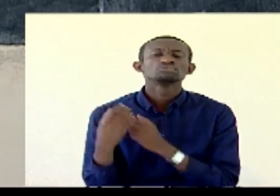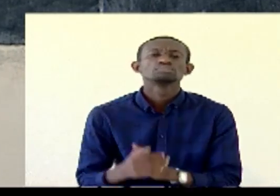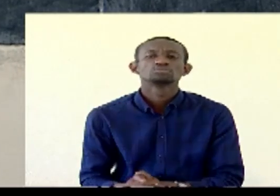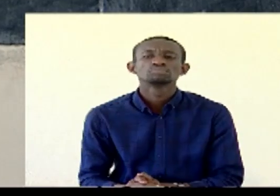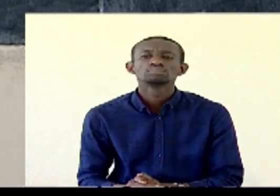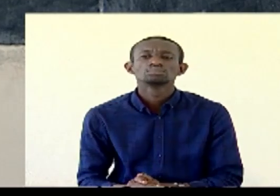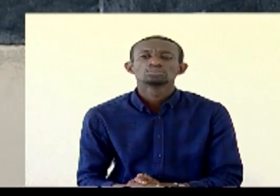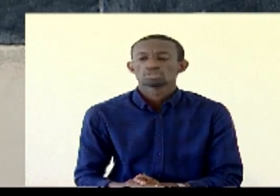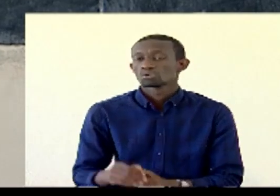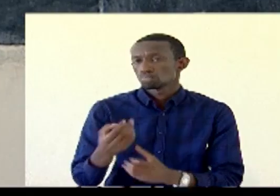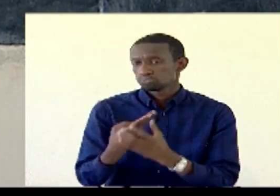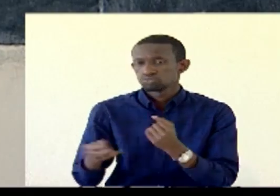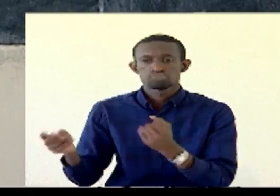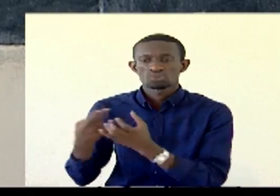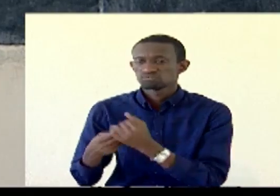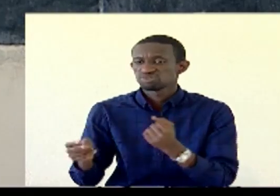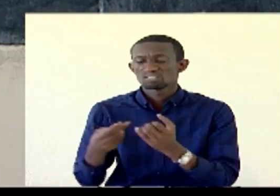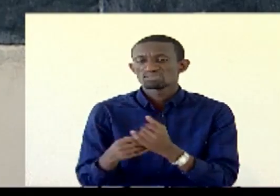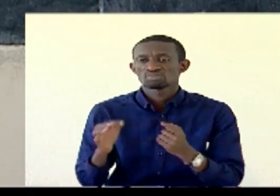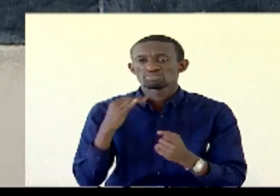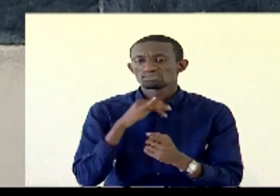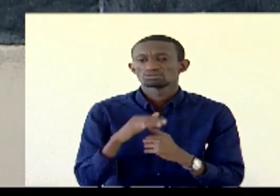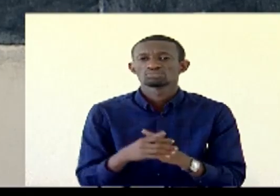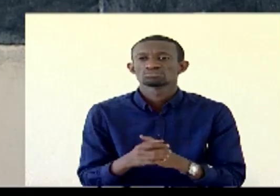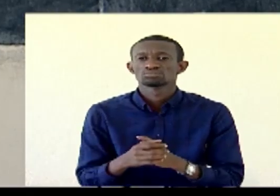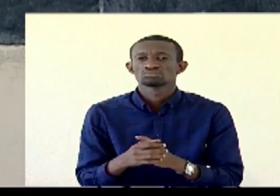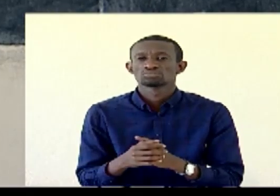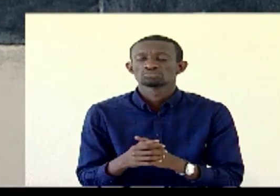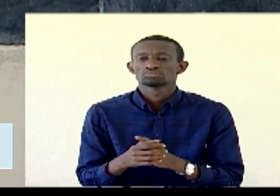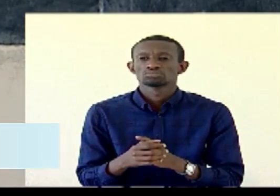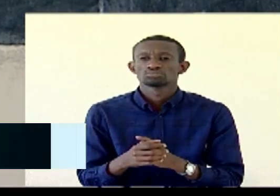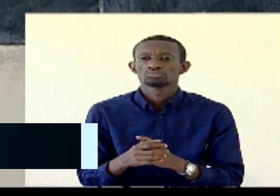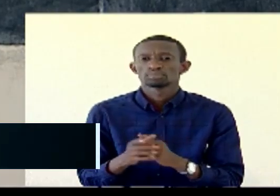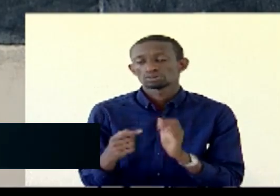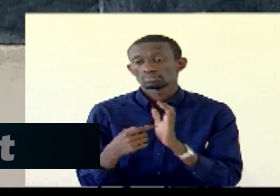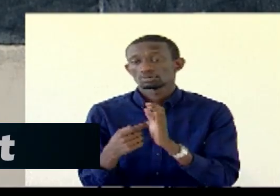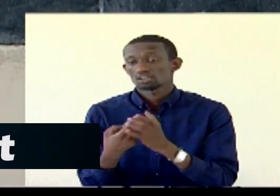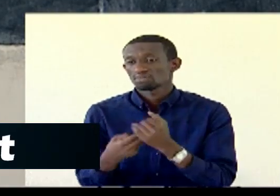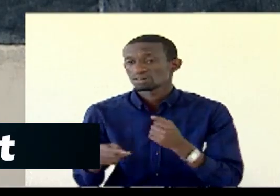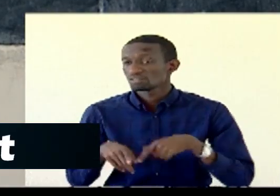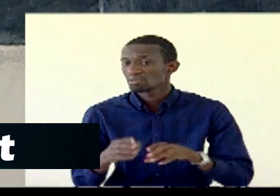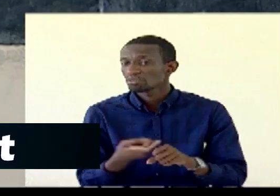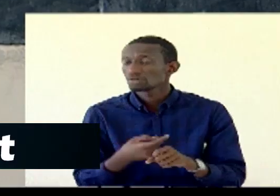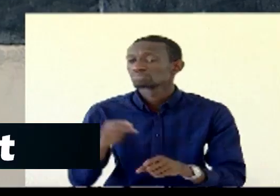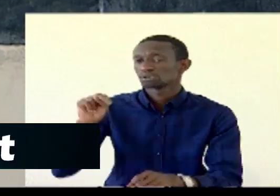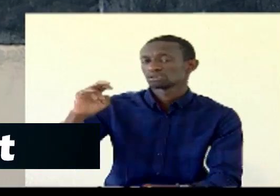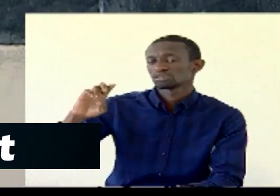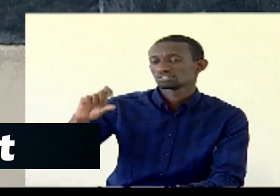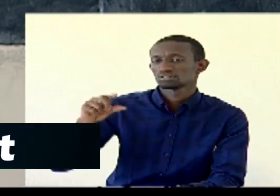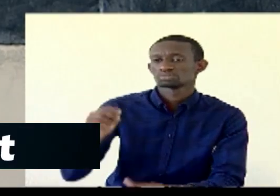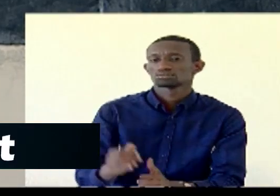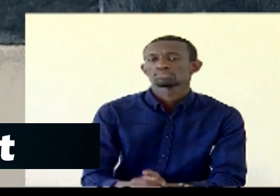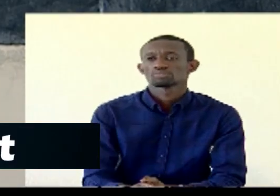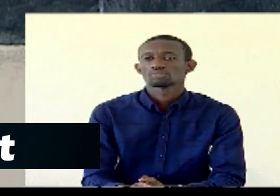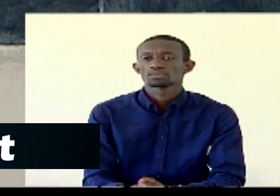for excretion. The basic functional unit of the kidney is referred to as the nephron. And this takes place in a tiny unit,